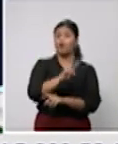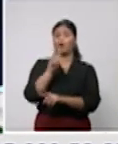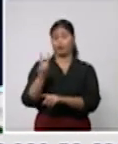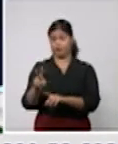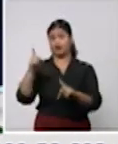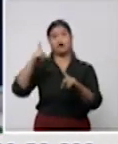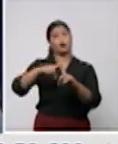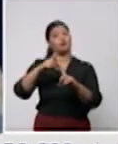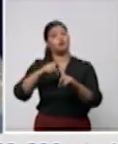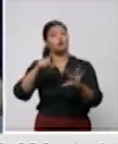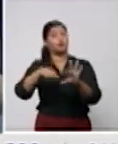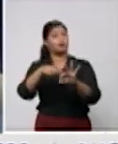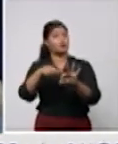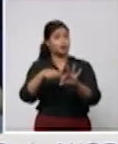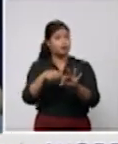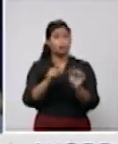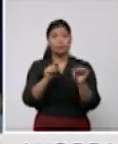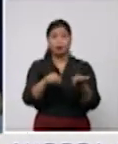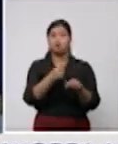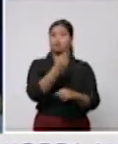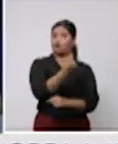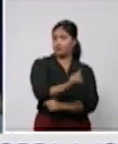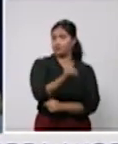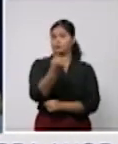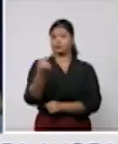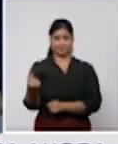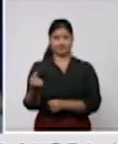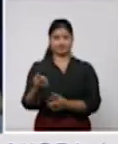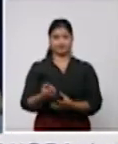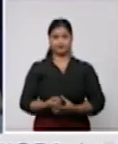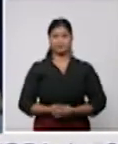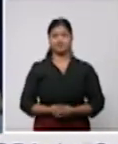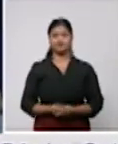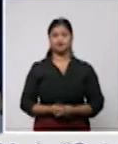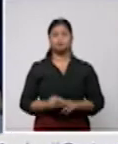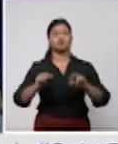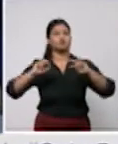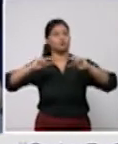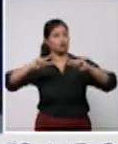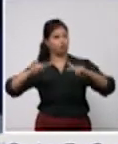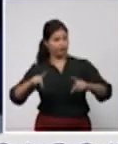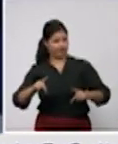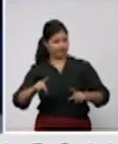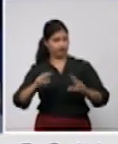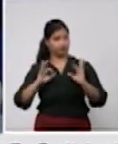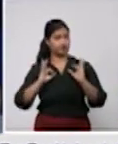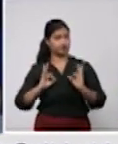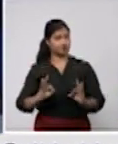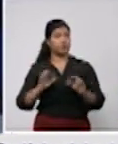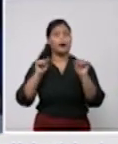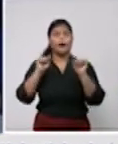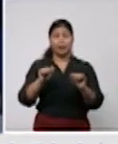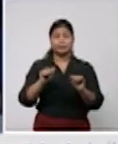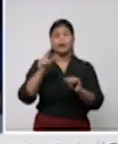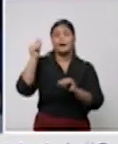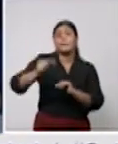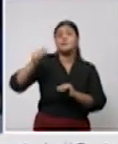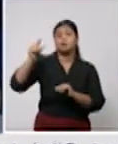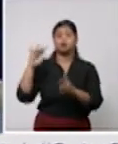airport to isolation centers and have had no contact with the general